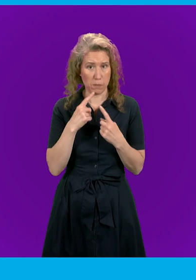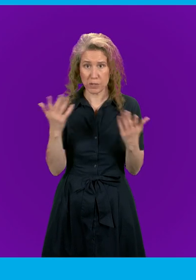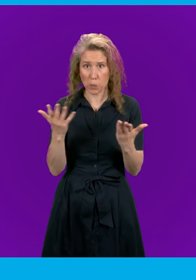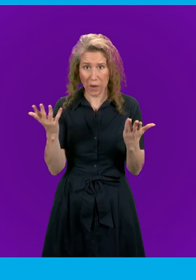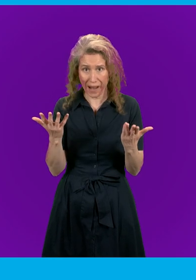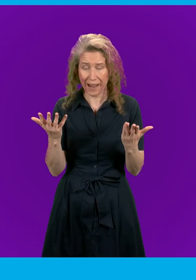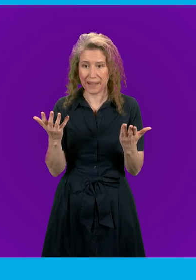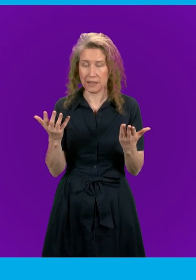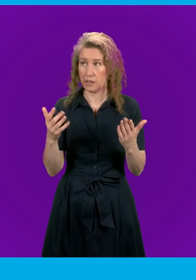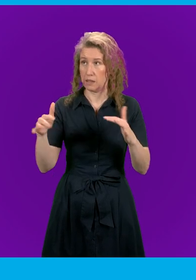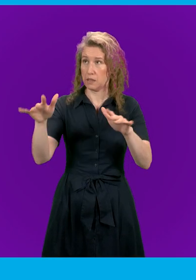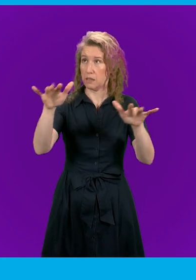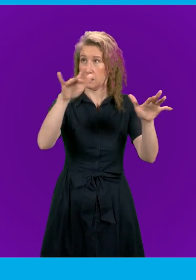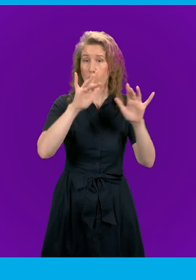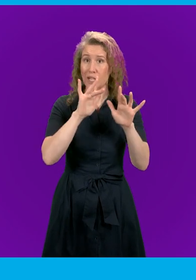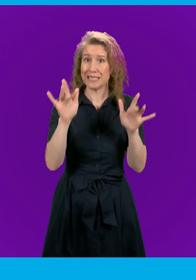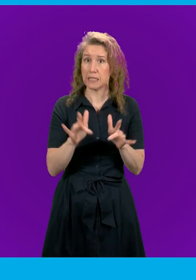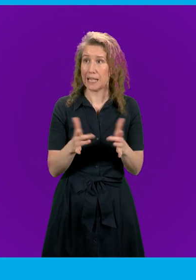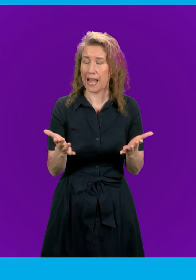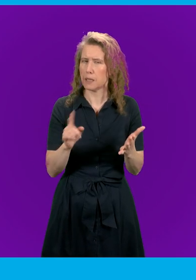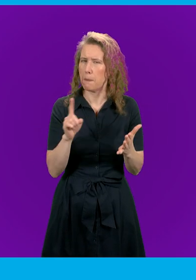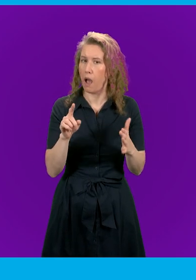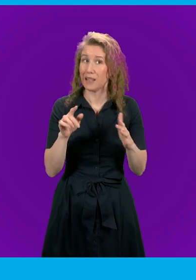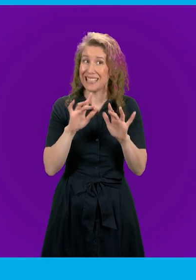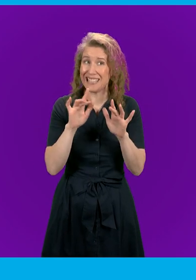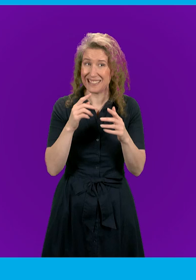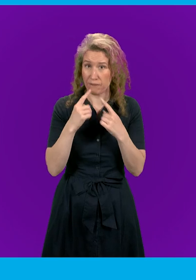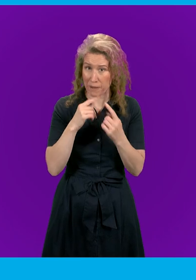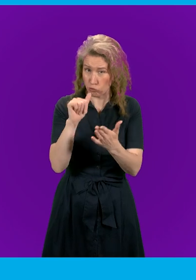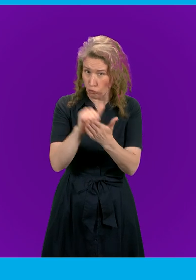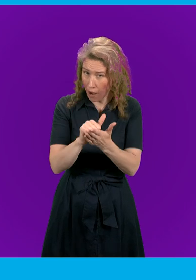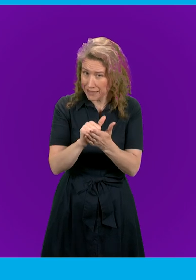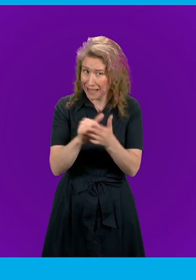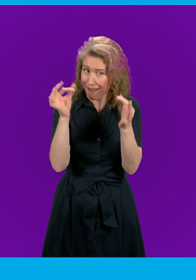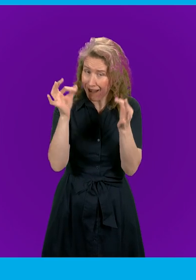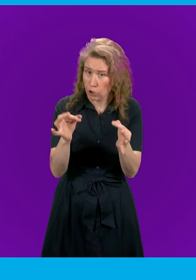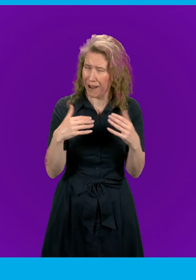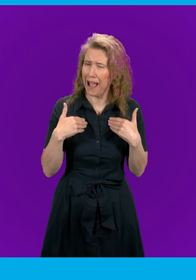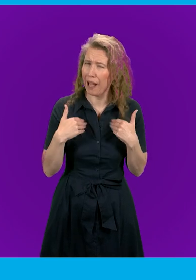is just on the internet, but not all of it is right or helpful or healthy.